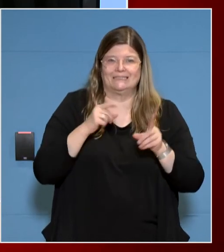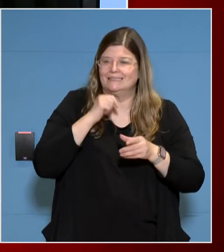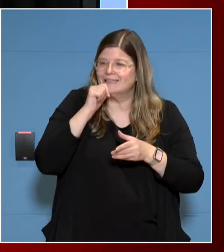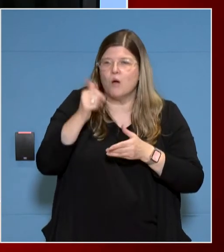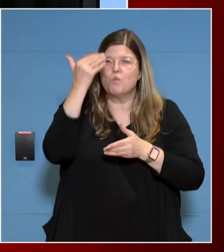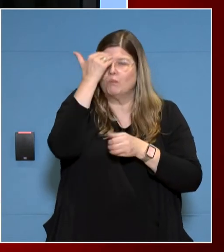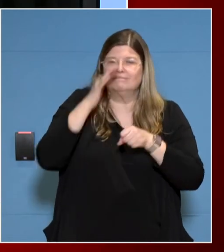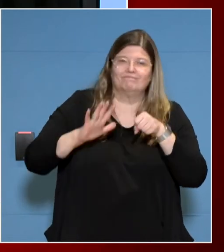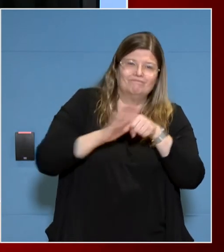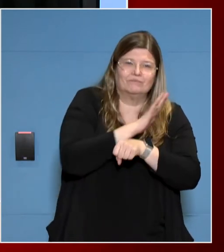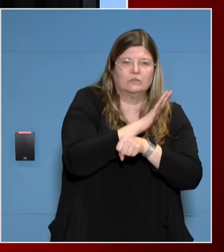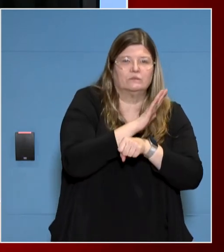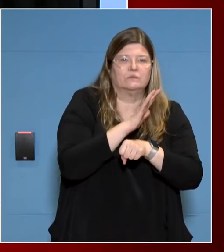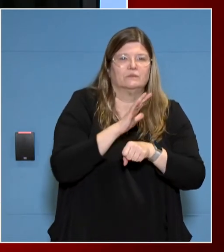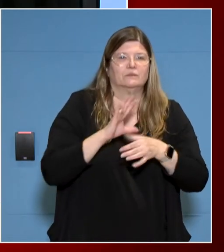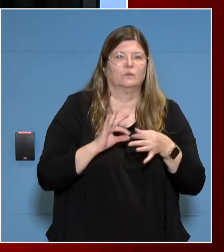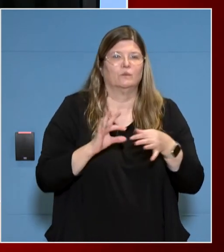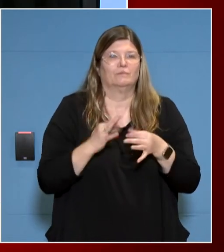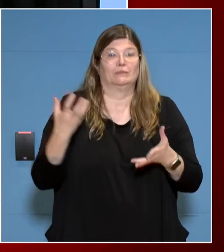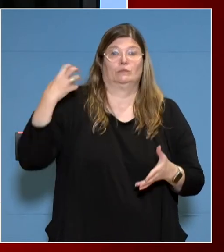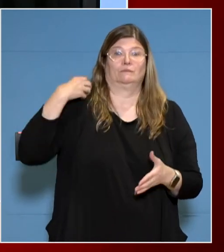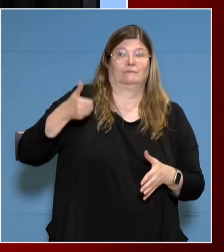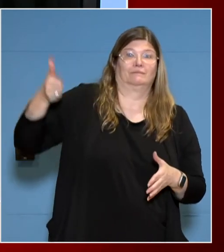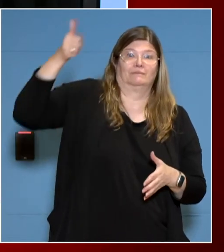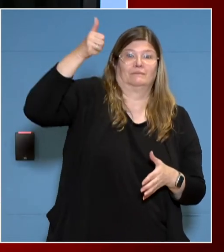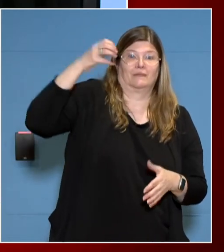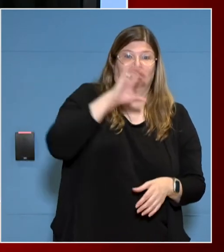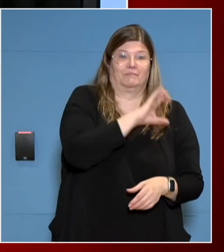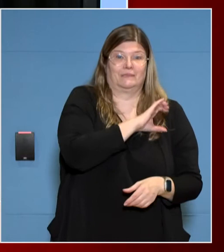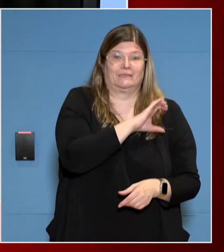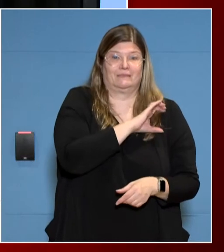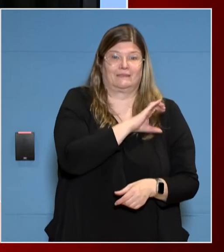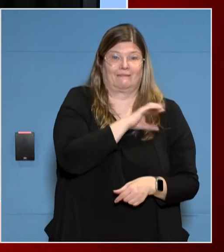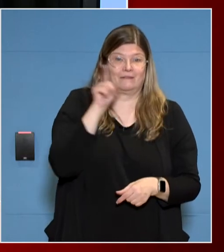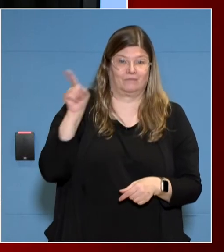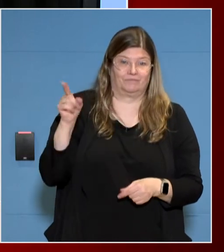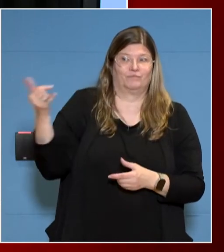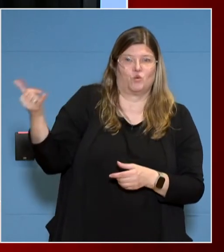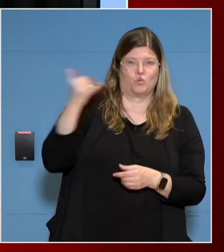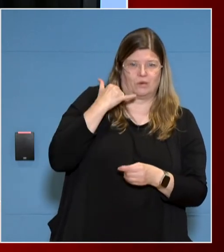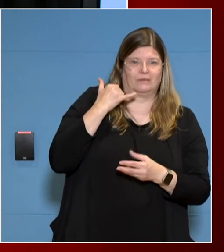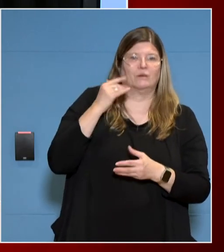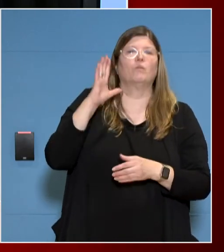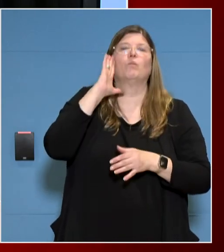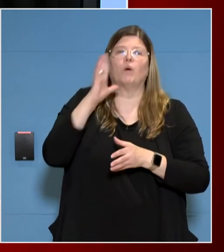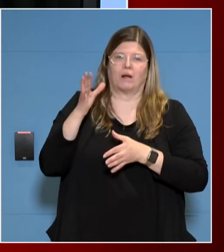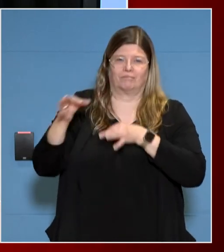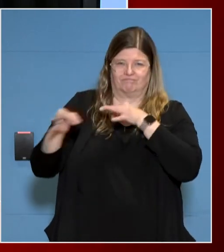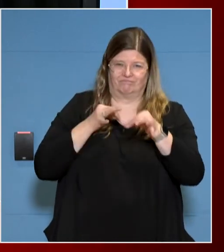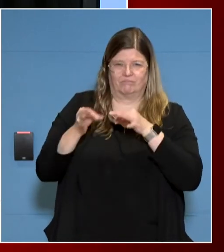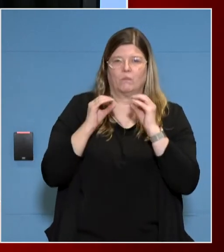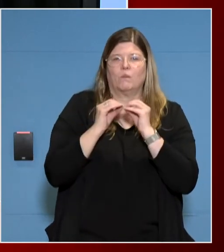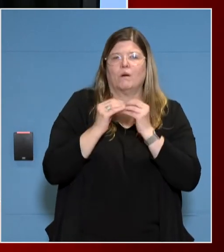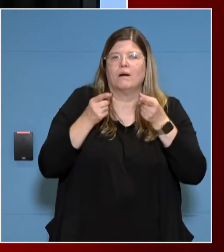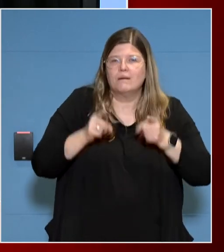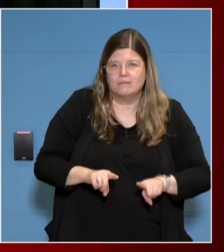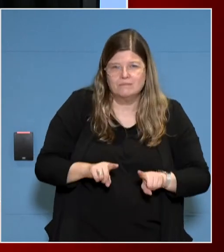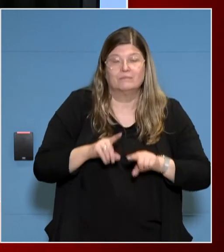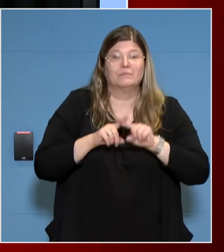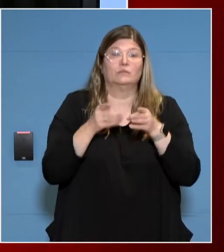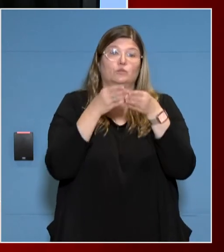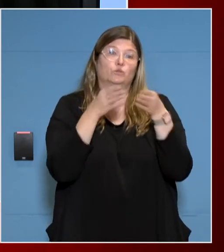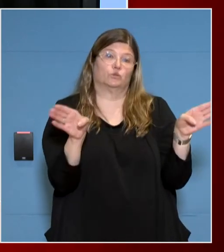today. He is going to let me know exactly what happened. But generally, Mark, we still have had a level